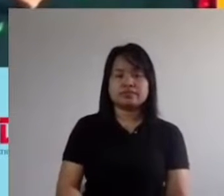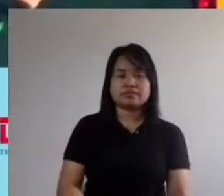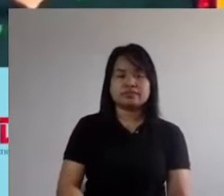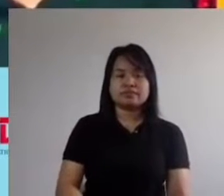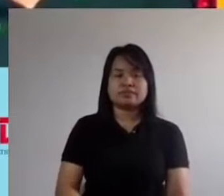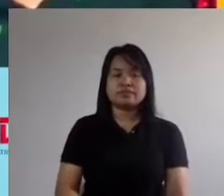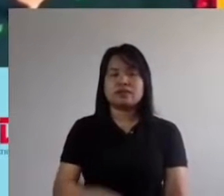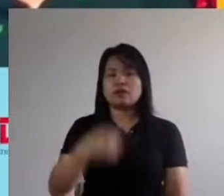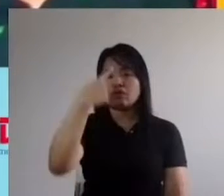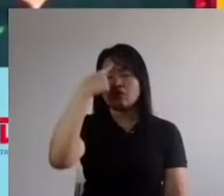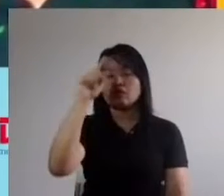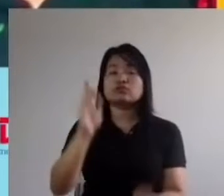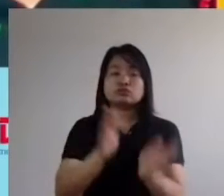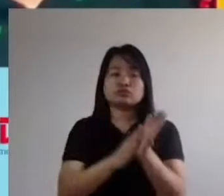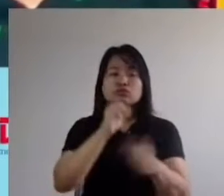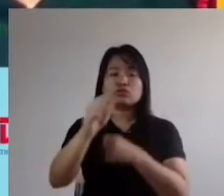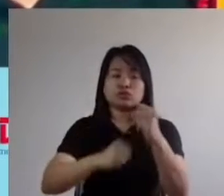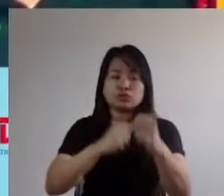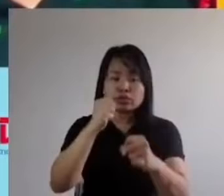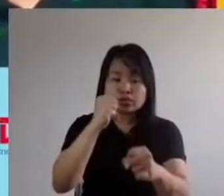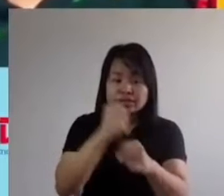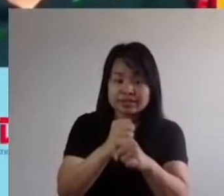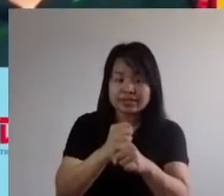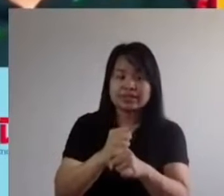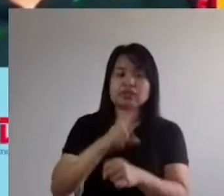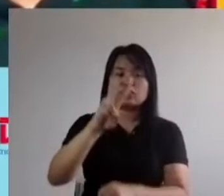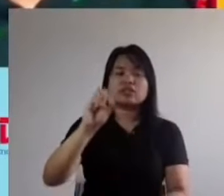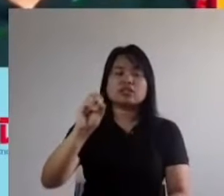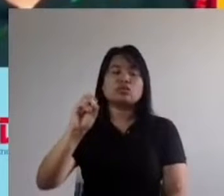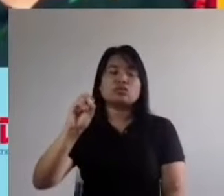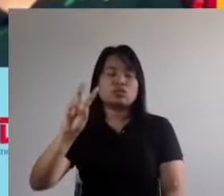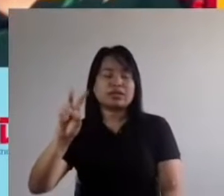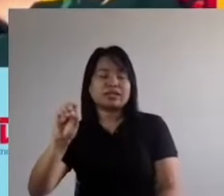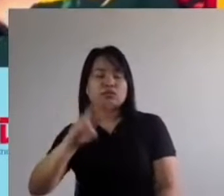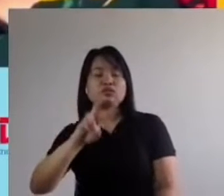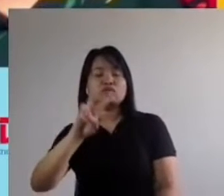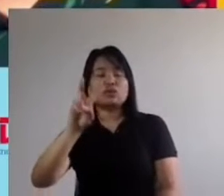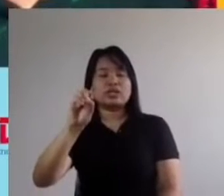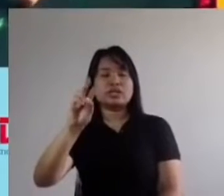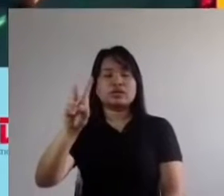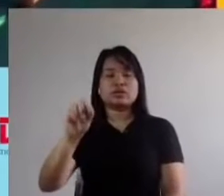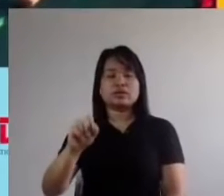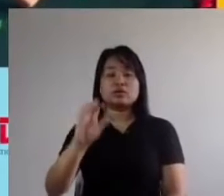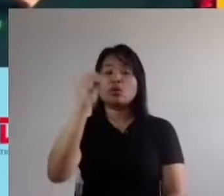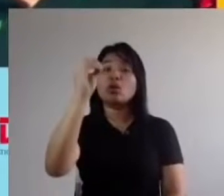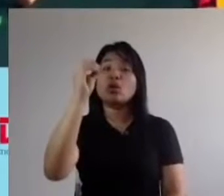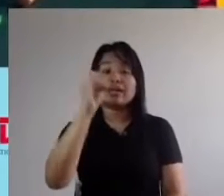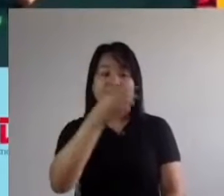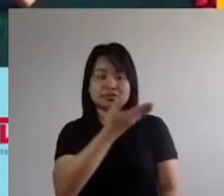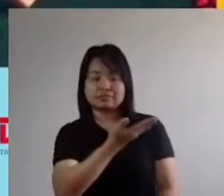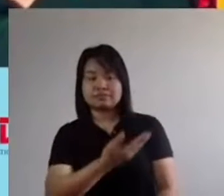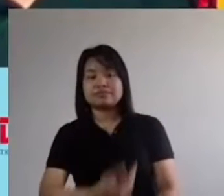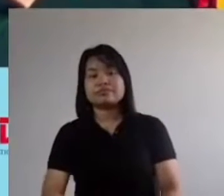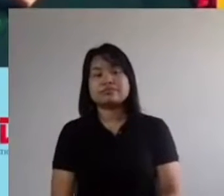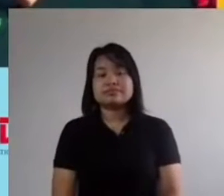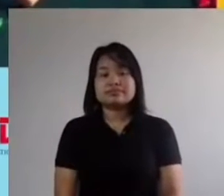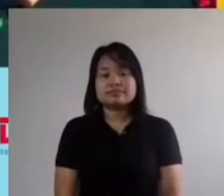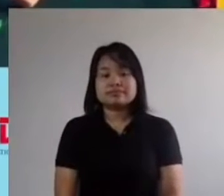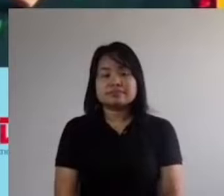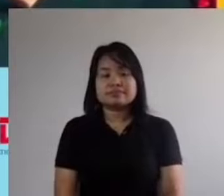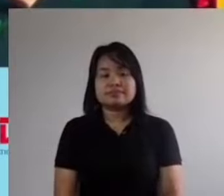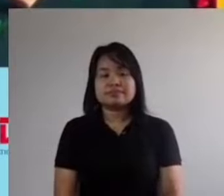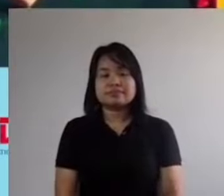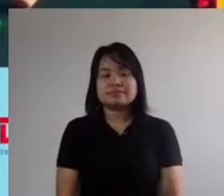2020-2021, highlighted in orange, those are the PPST indicators that is included. And for school year